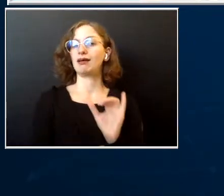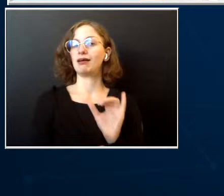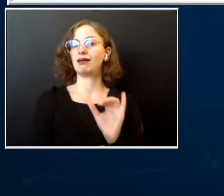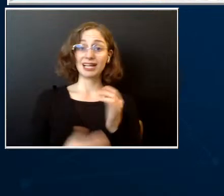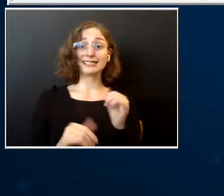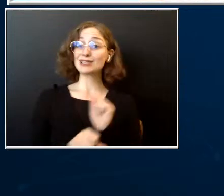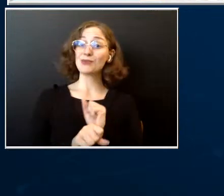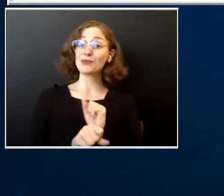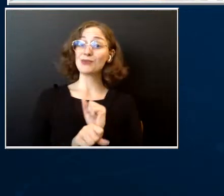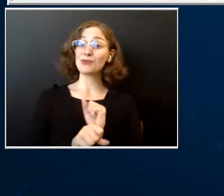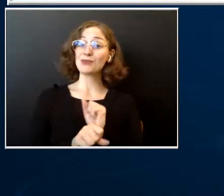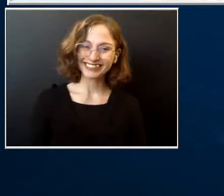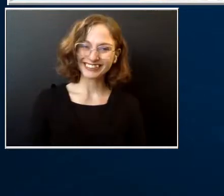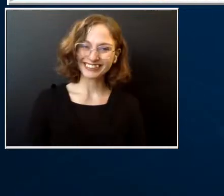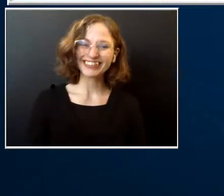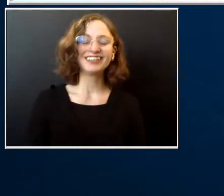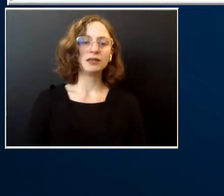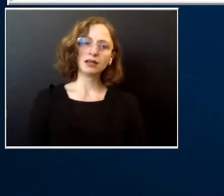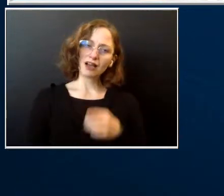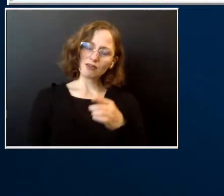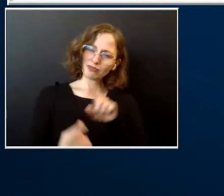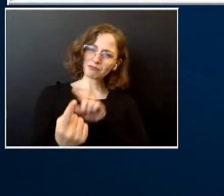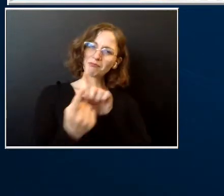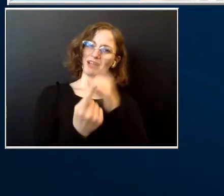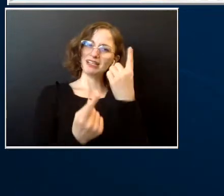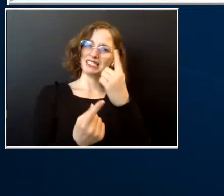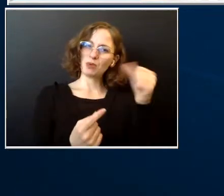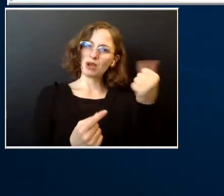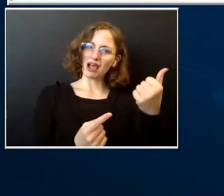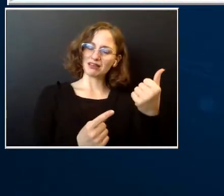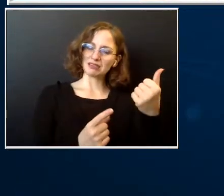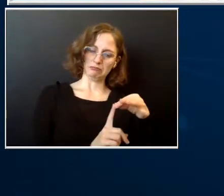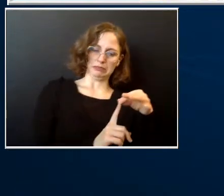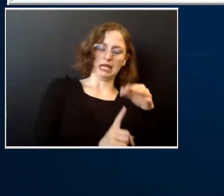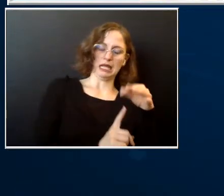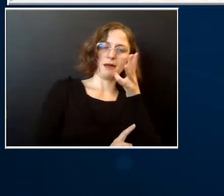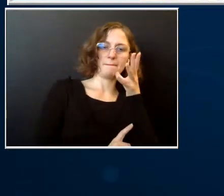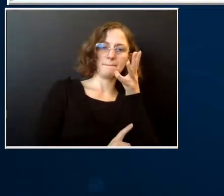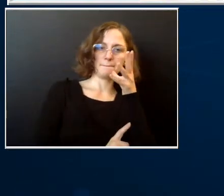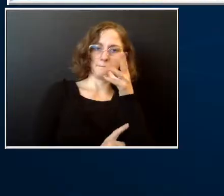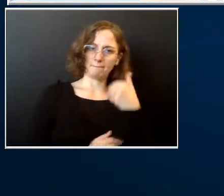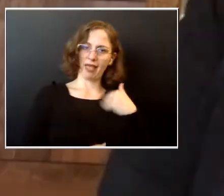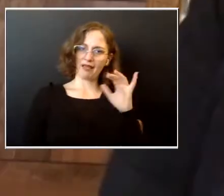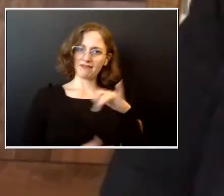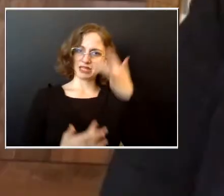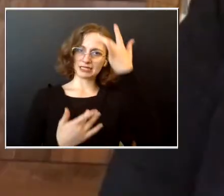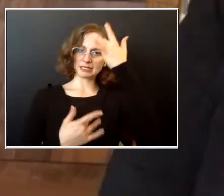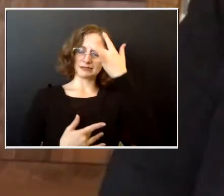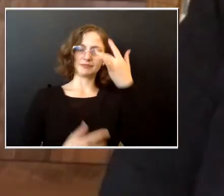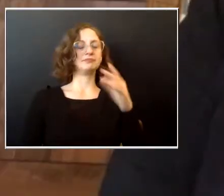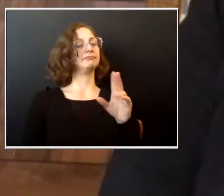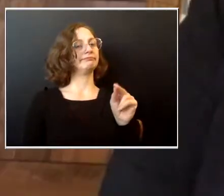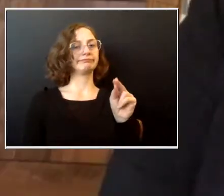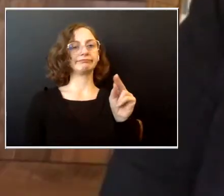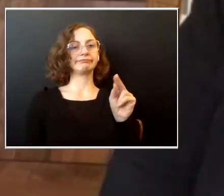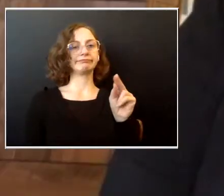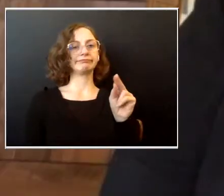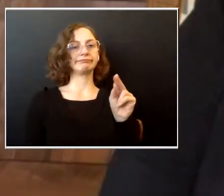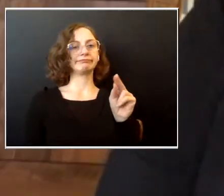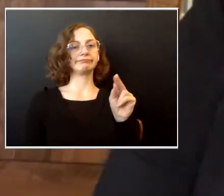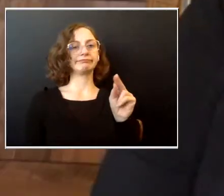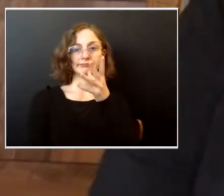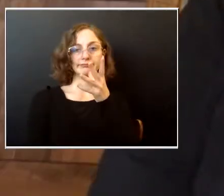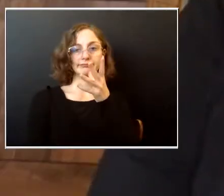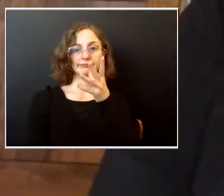way. Have you ever met anyone else besides your mom that has Moya Moya? I have not,